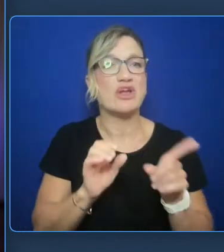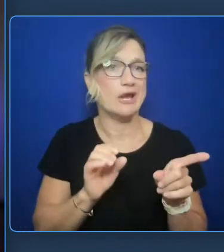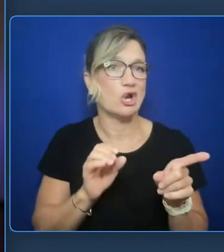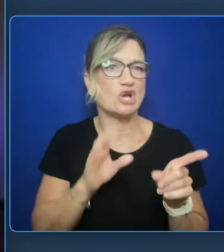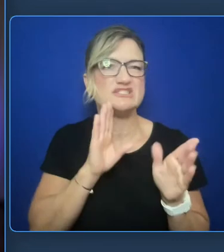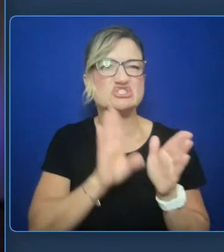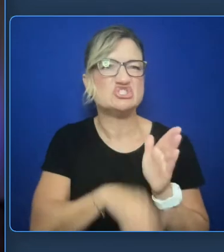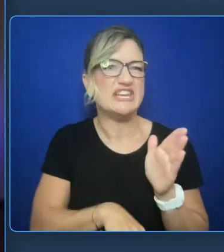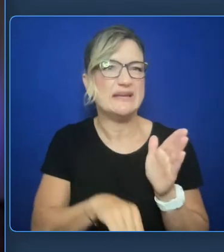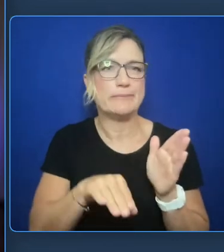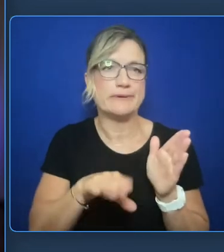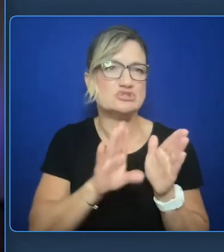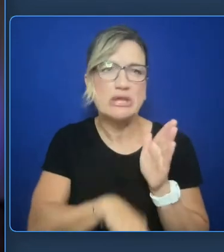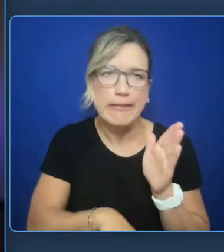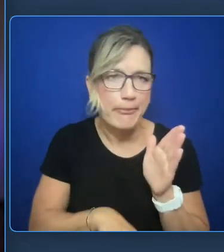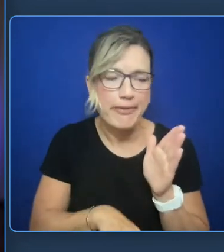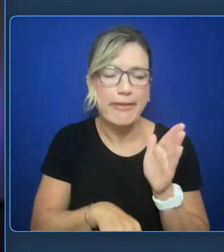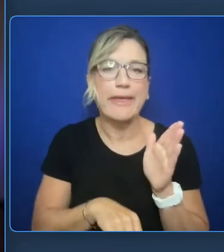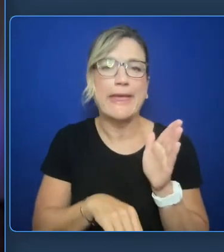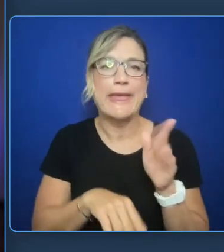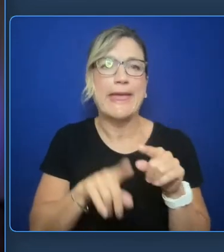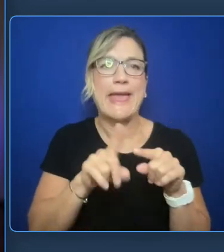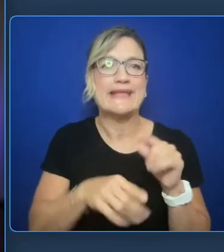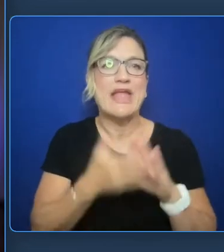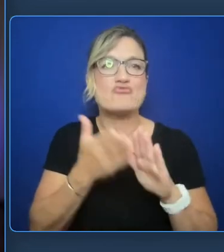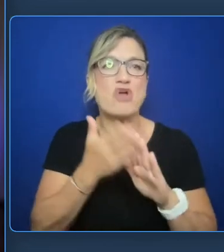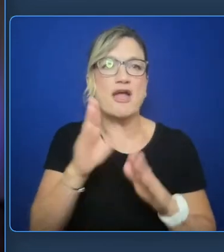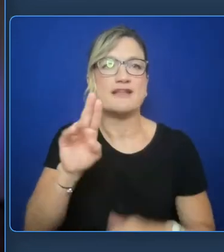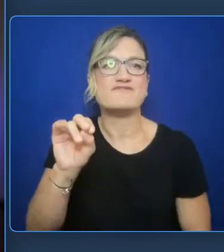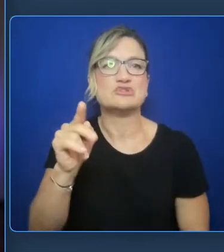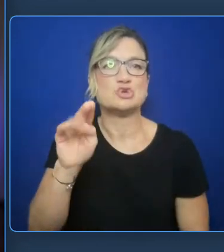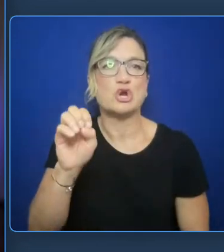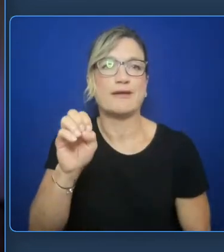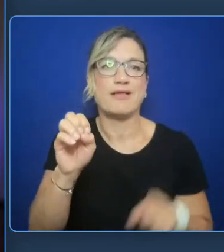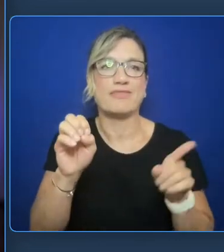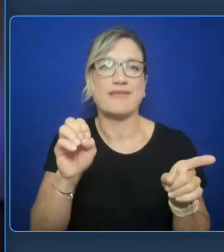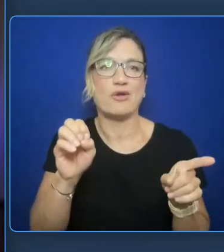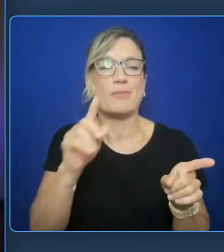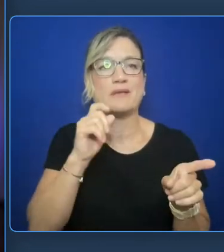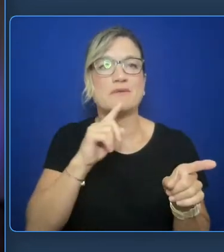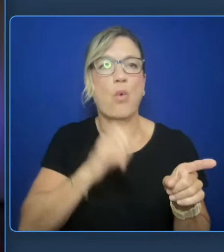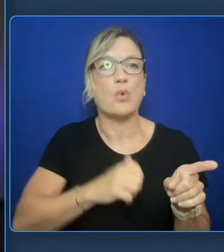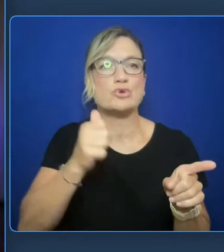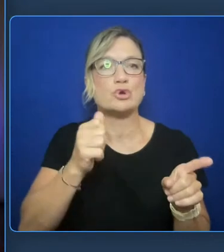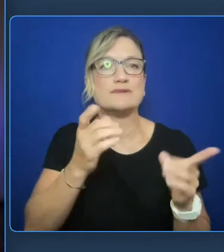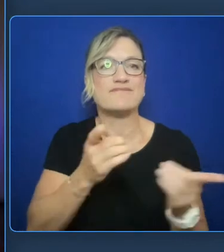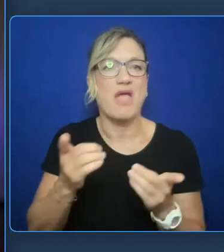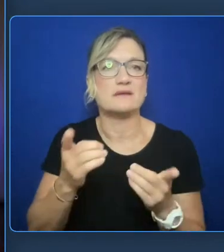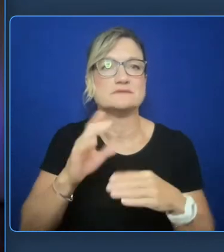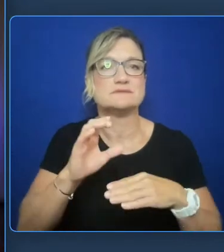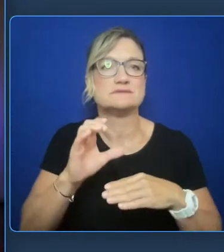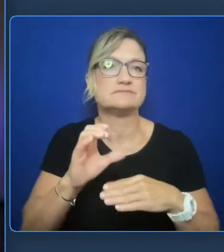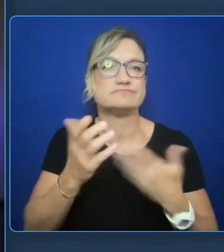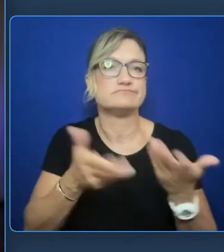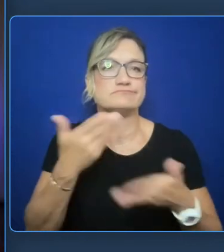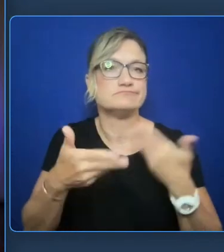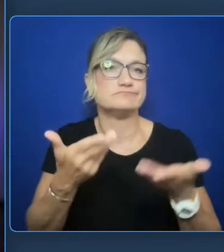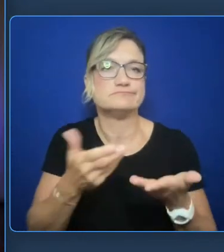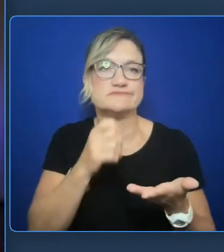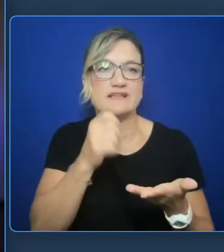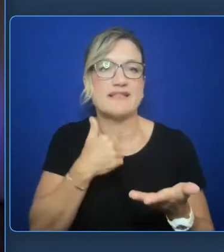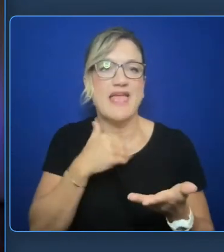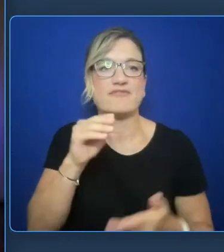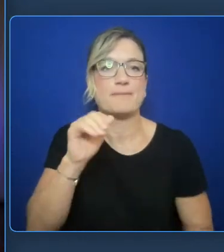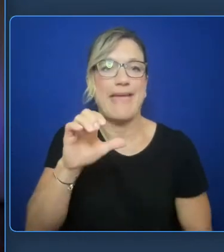old cheese grater that I can't run Ventura on because it's an older device that doesn't have